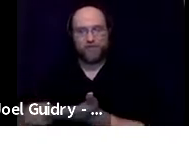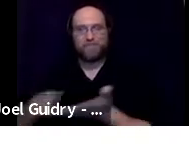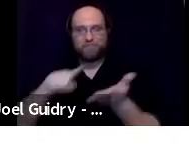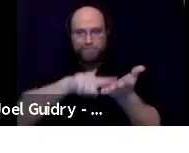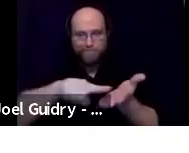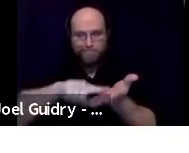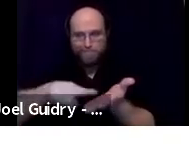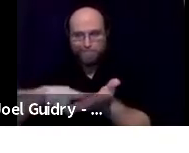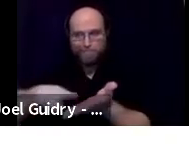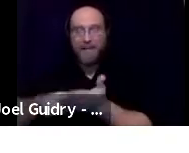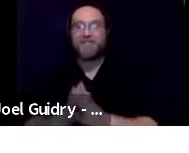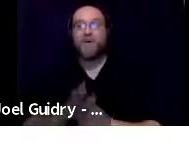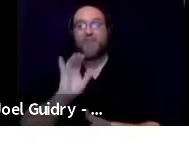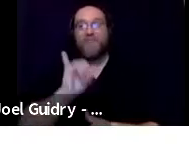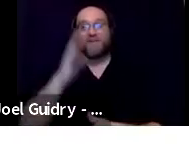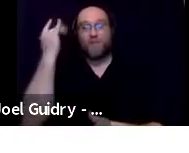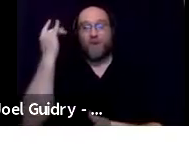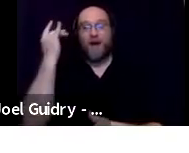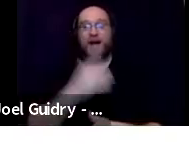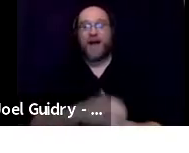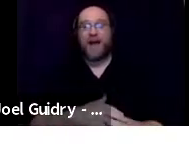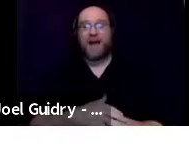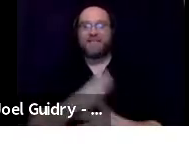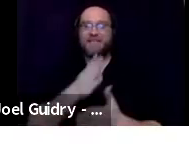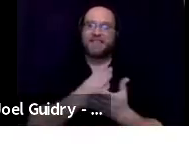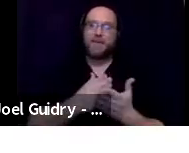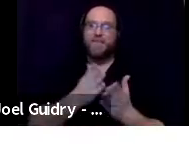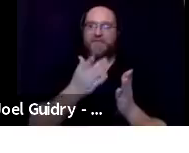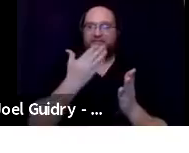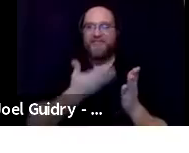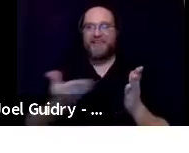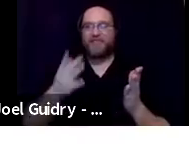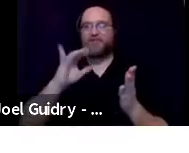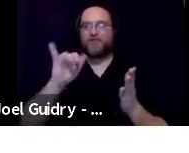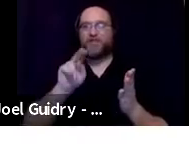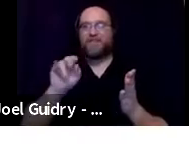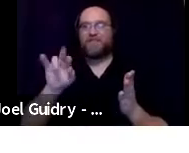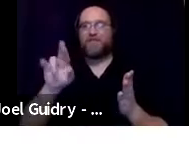was talking about, organizing and working to